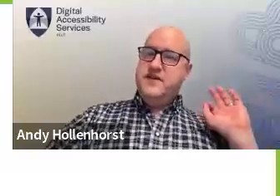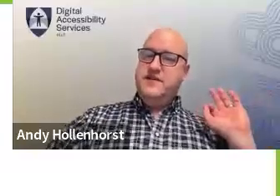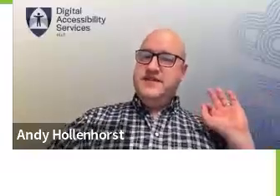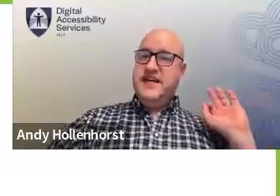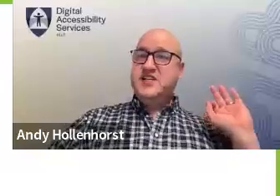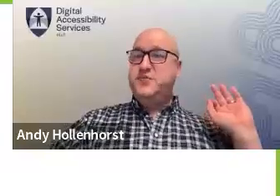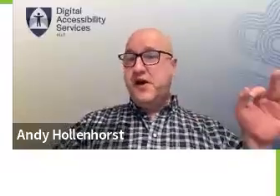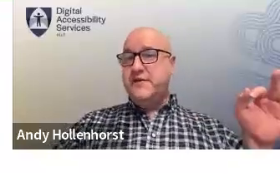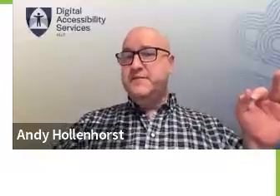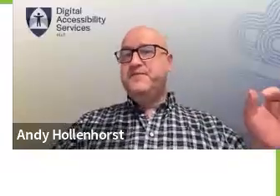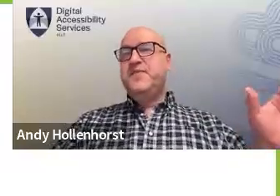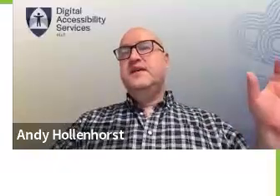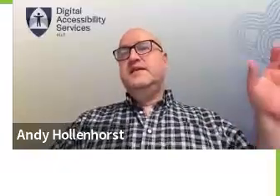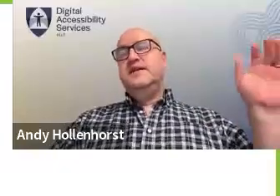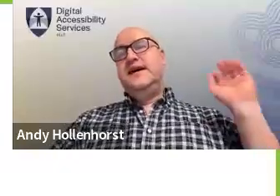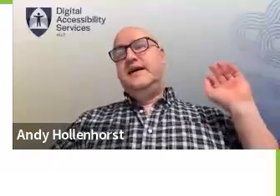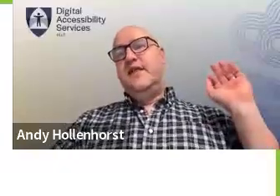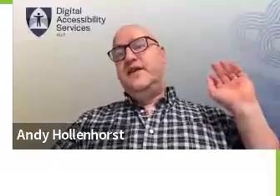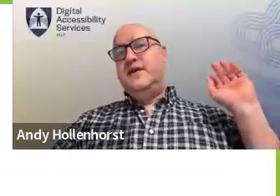they made the text bigger.